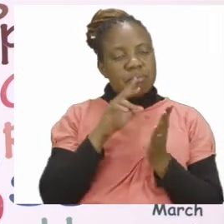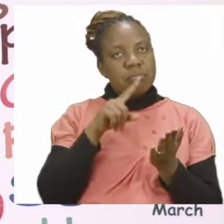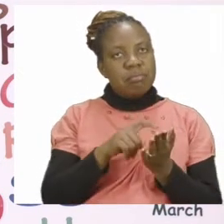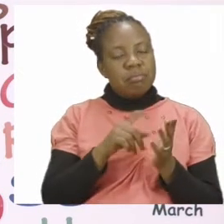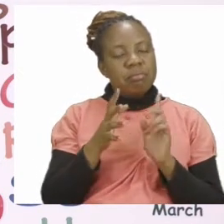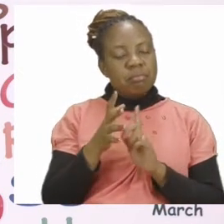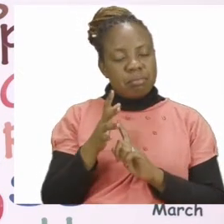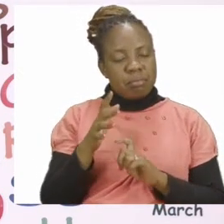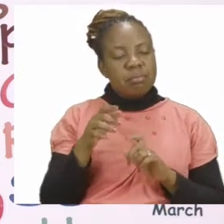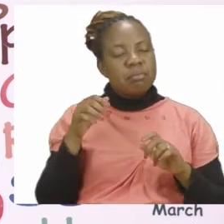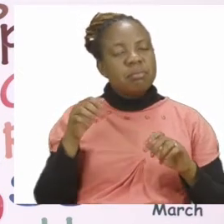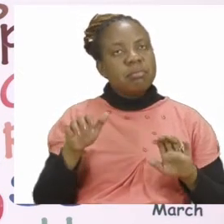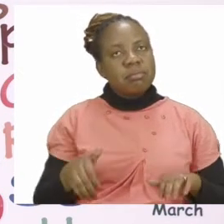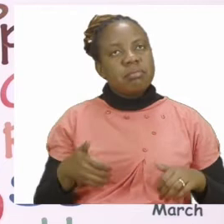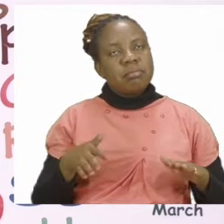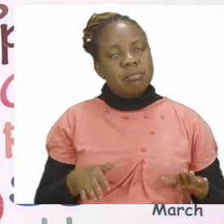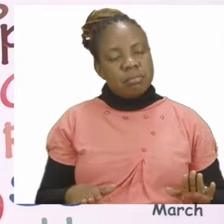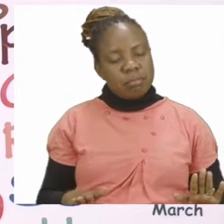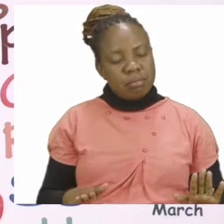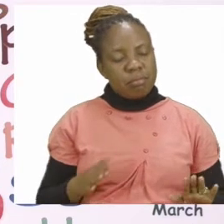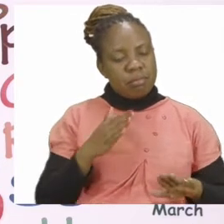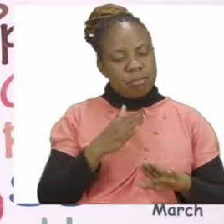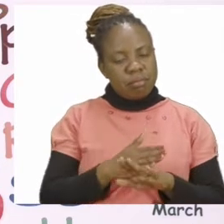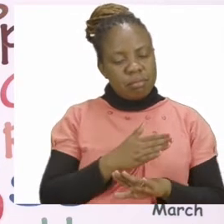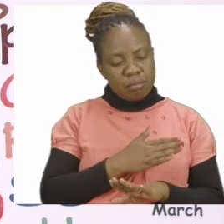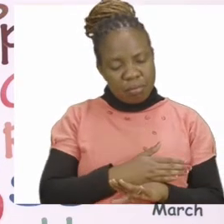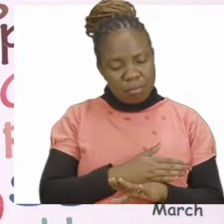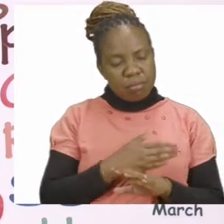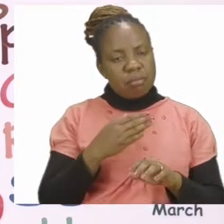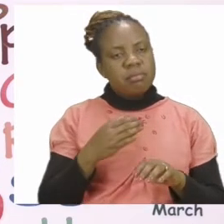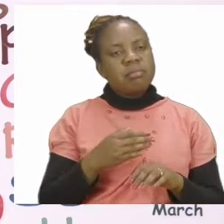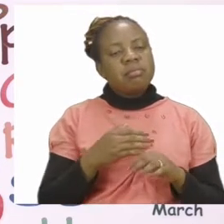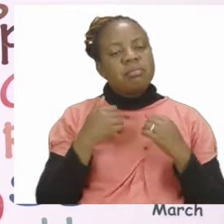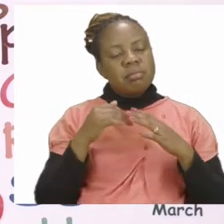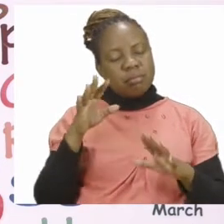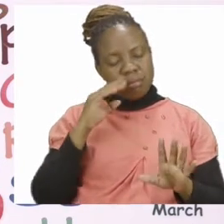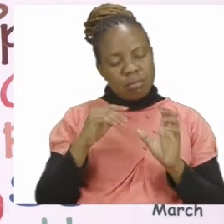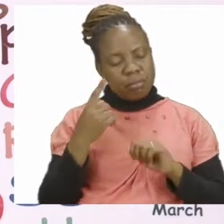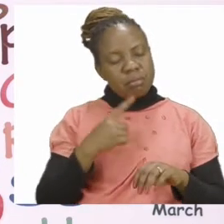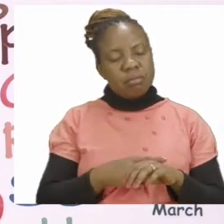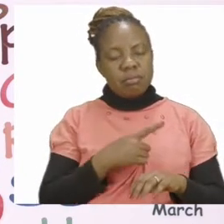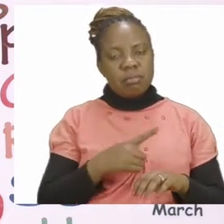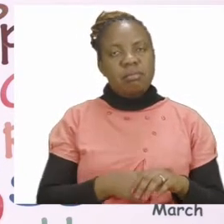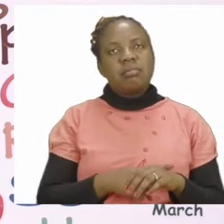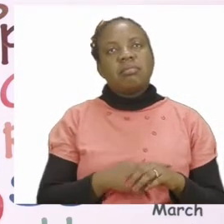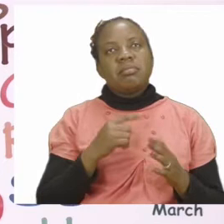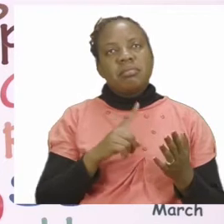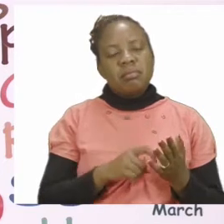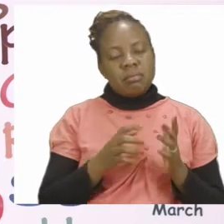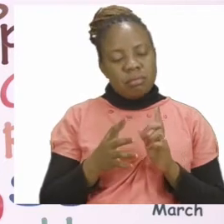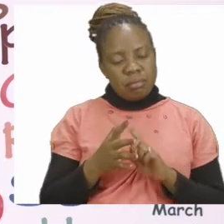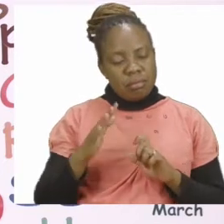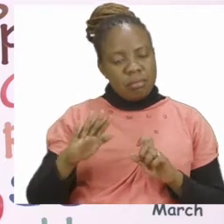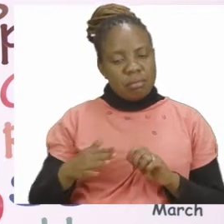girls, before we start our lesson, we always sanitize to make sure our hands are nice and